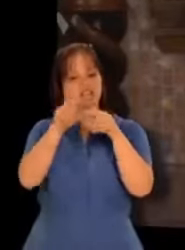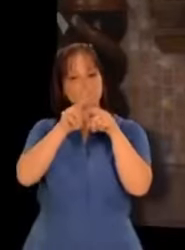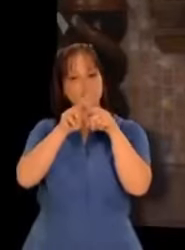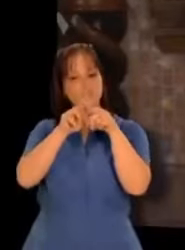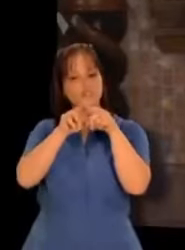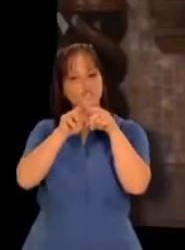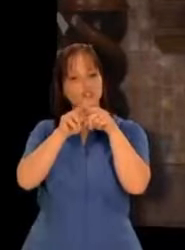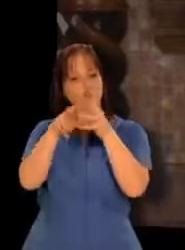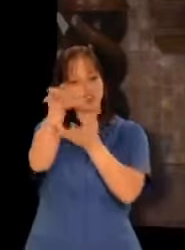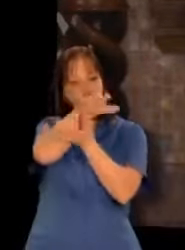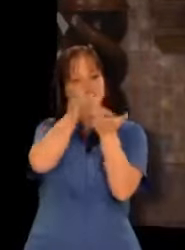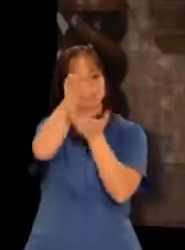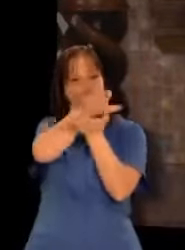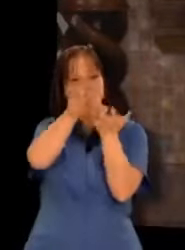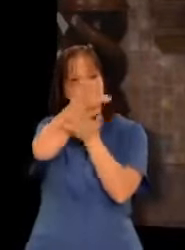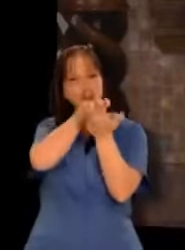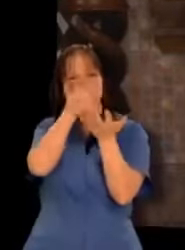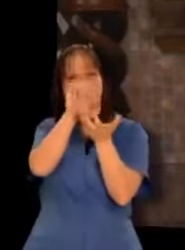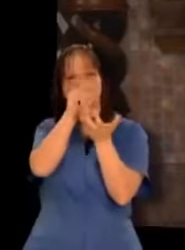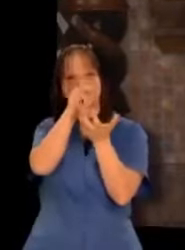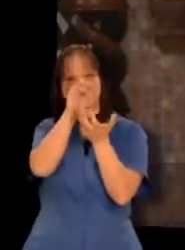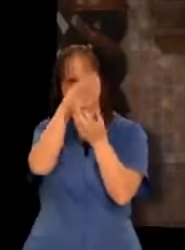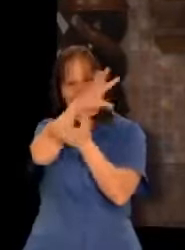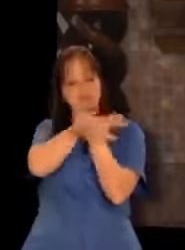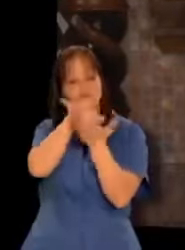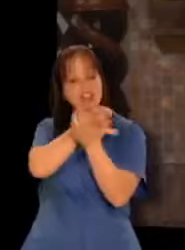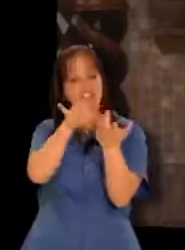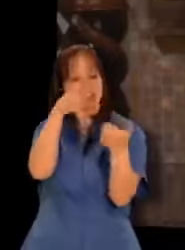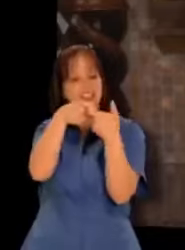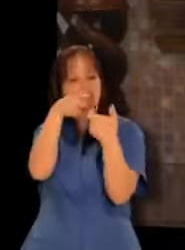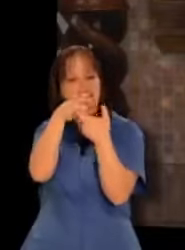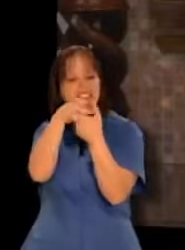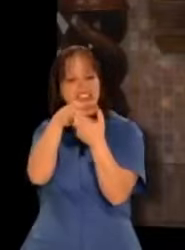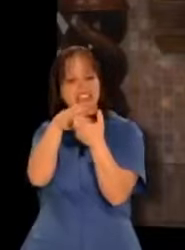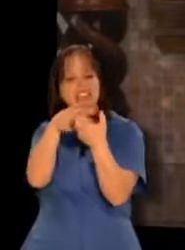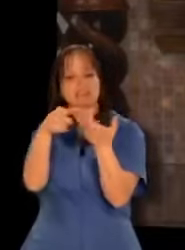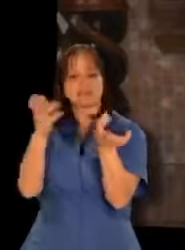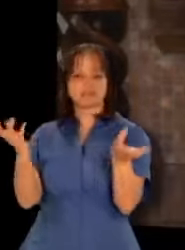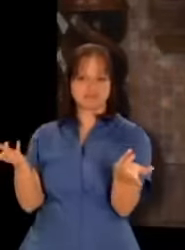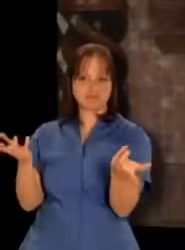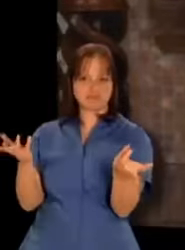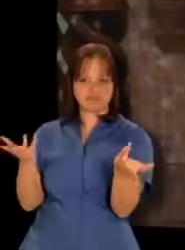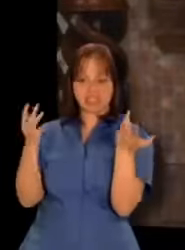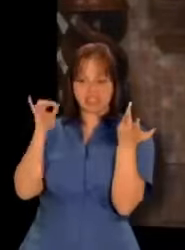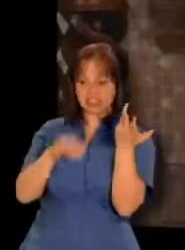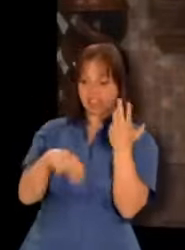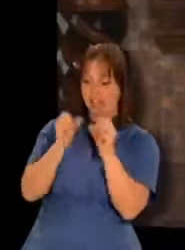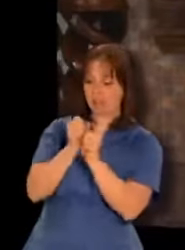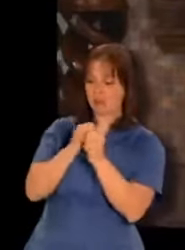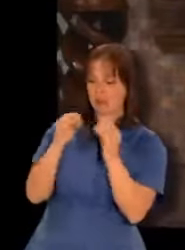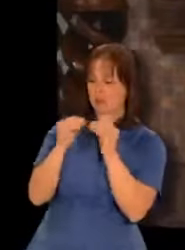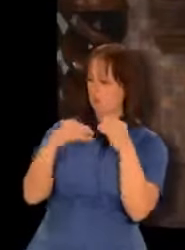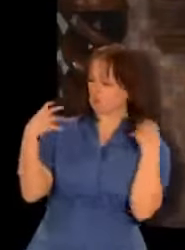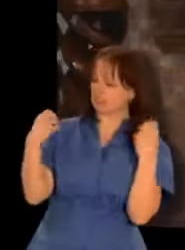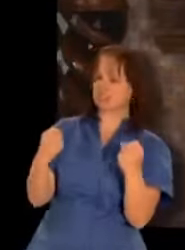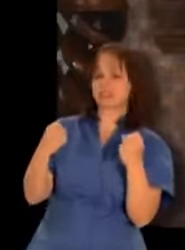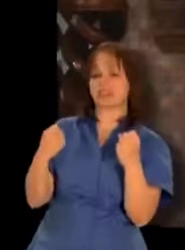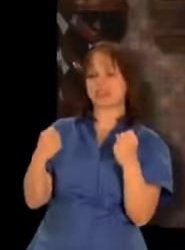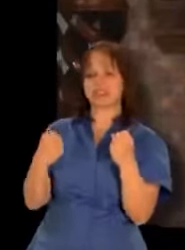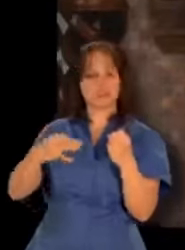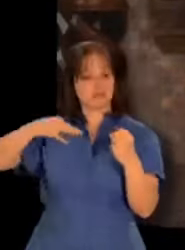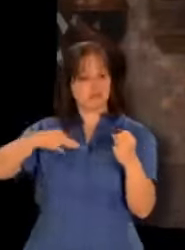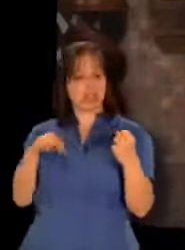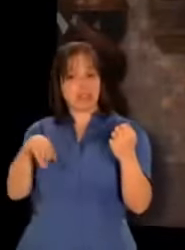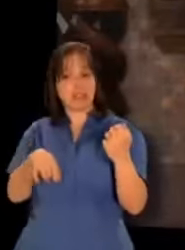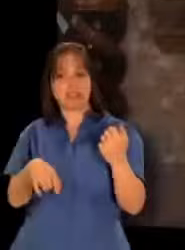solution that's being added to the tank as it's being electrically charged, the water. And that's how you make the strong acid water. And the benefit of that